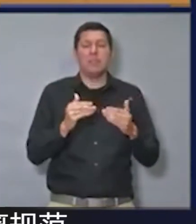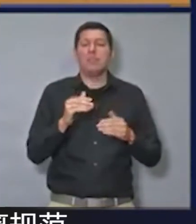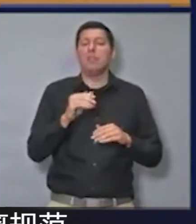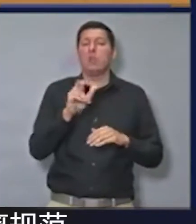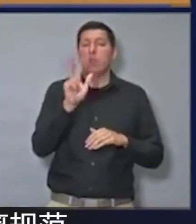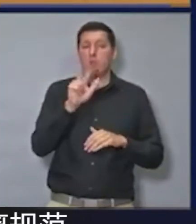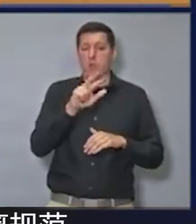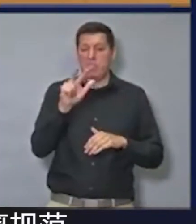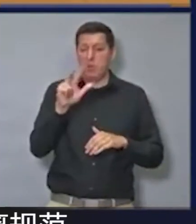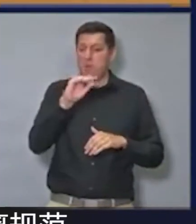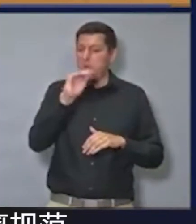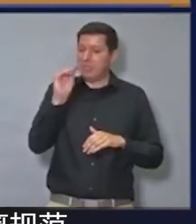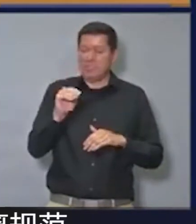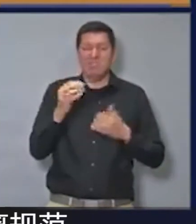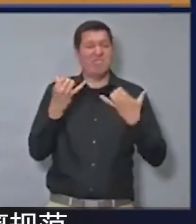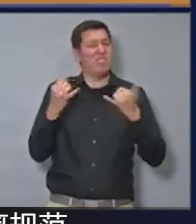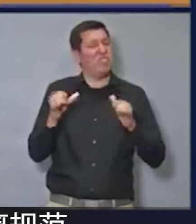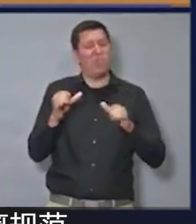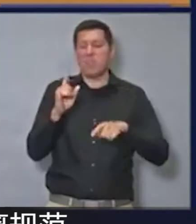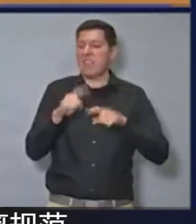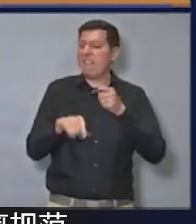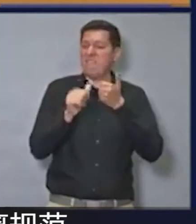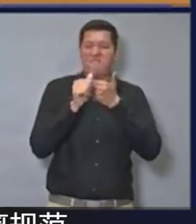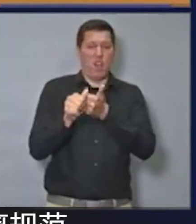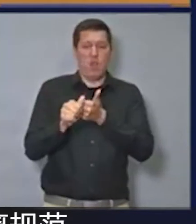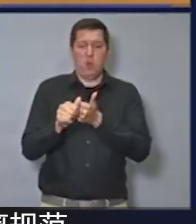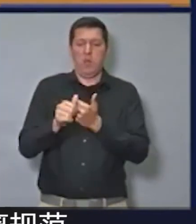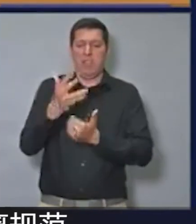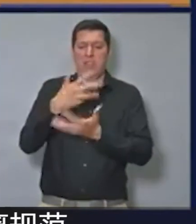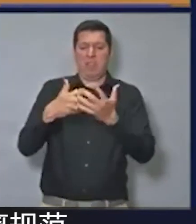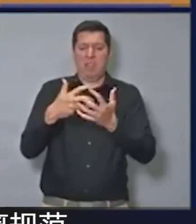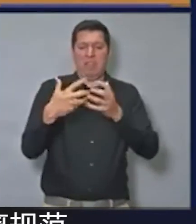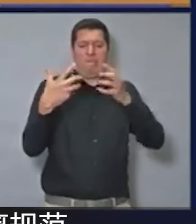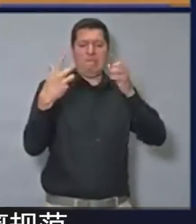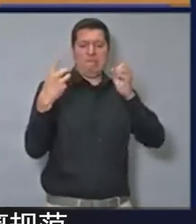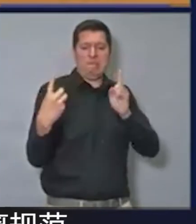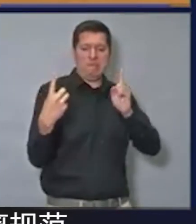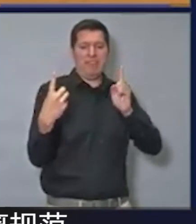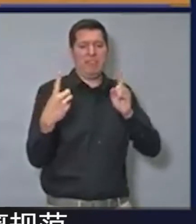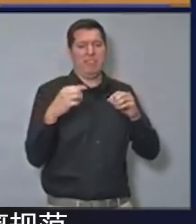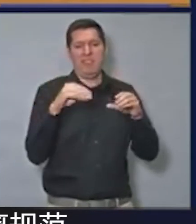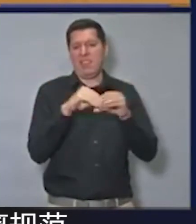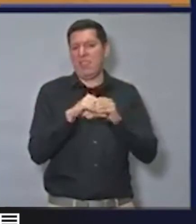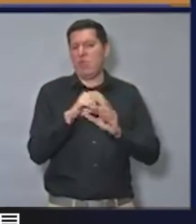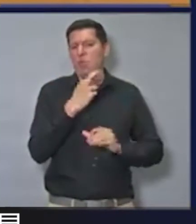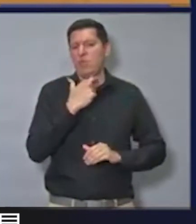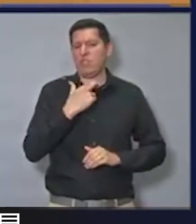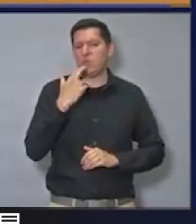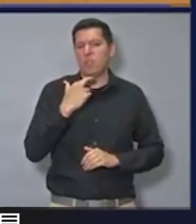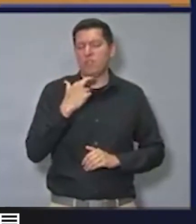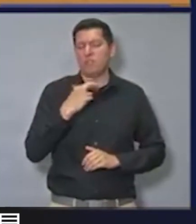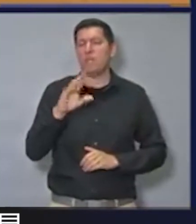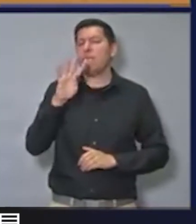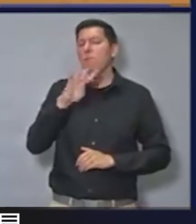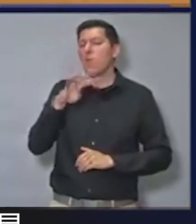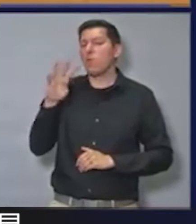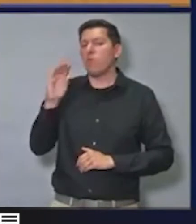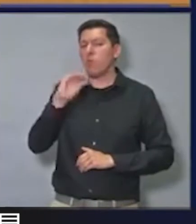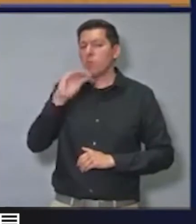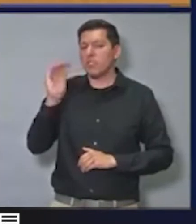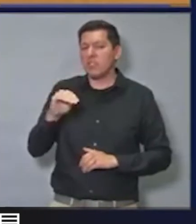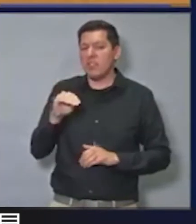restaurants were still not able to adhere to the physical distancing protocols indoors. And 44%